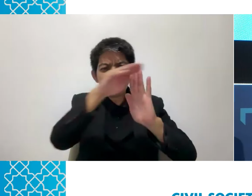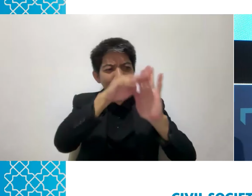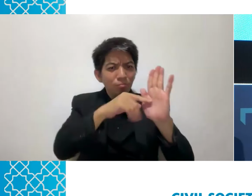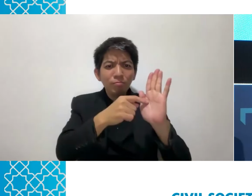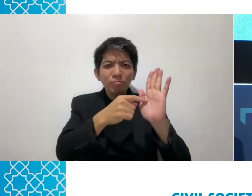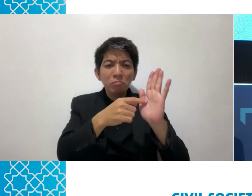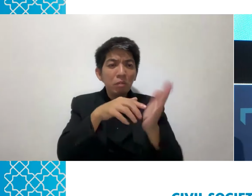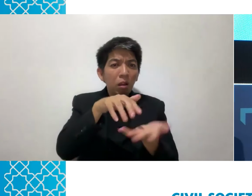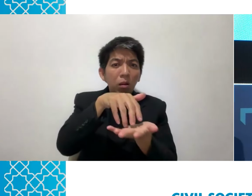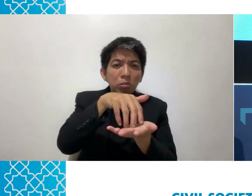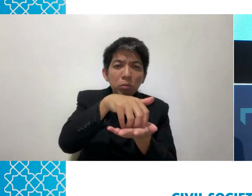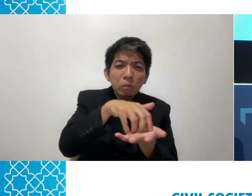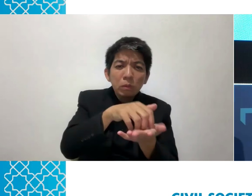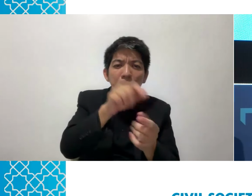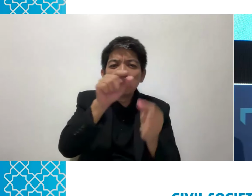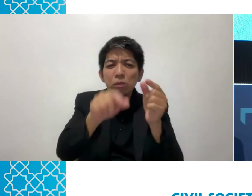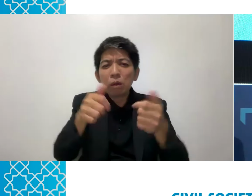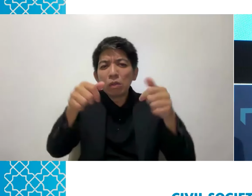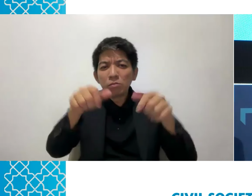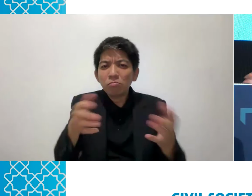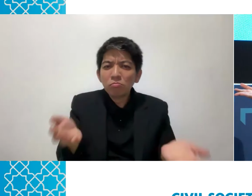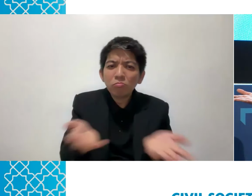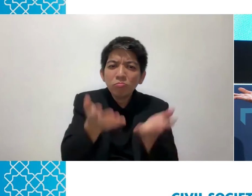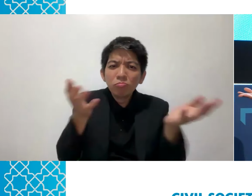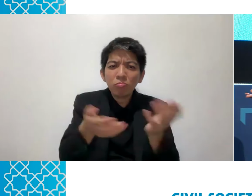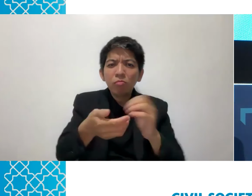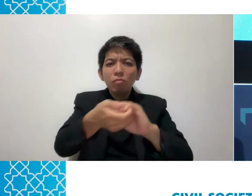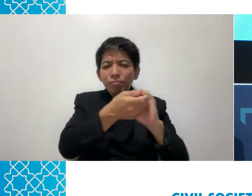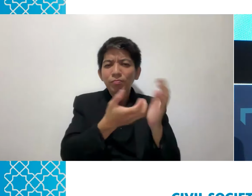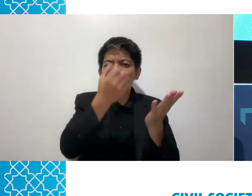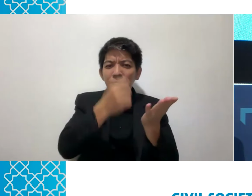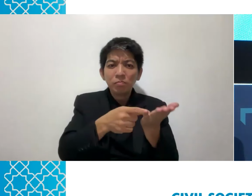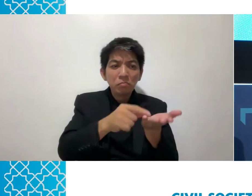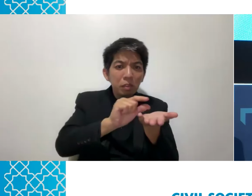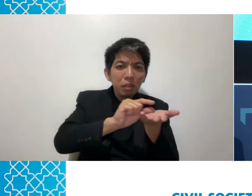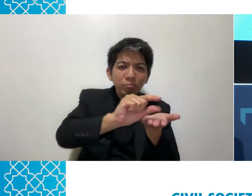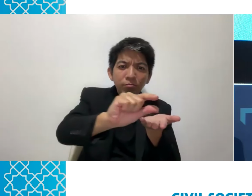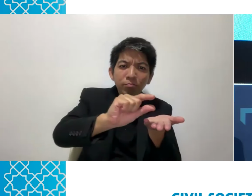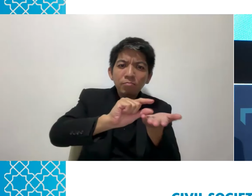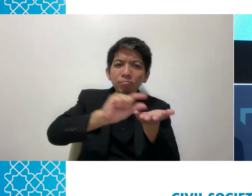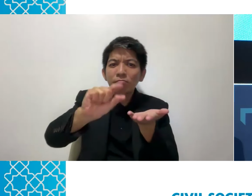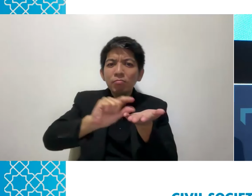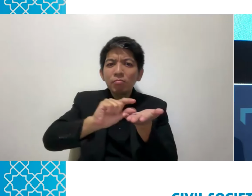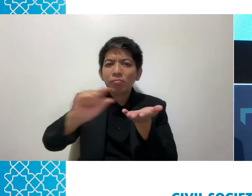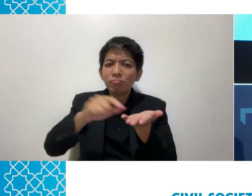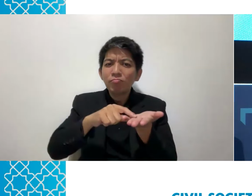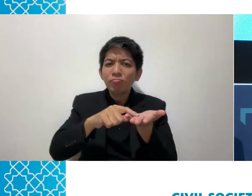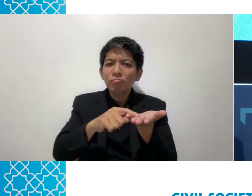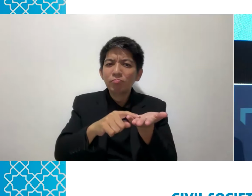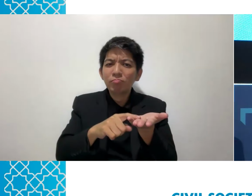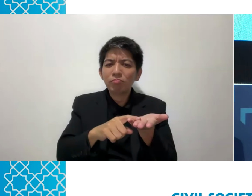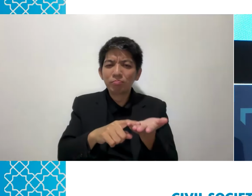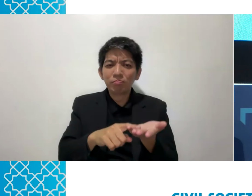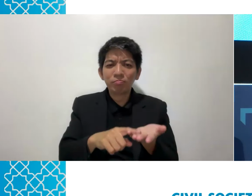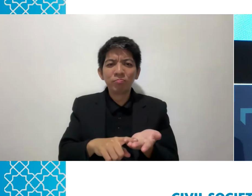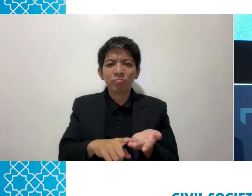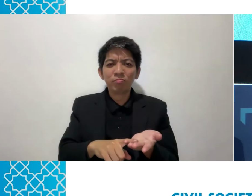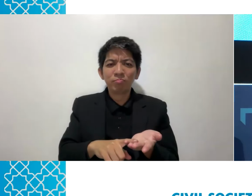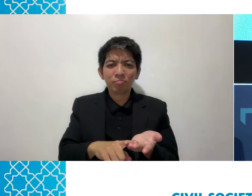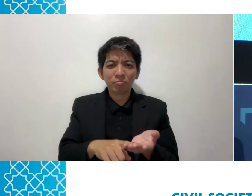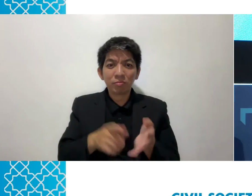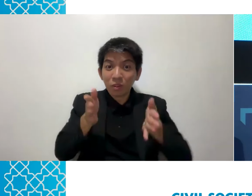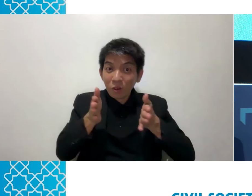the underpass is approved, built in just 3 months. But when it comes to painting a zebra crossing, it takes 3 years maybe, and